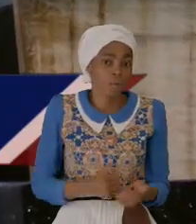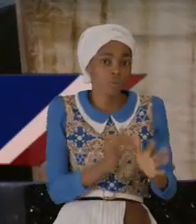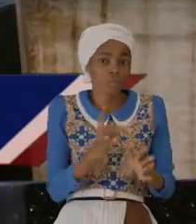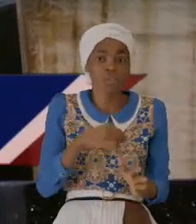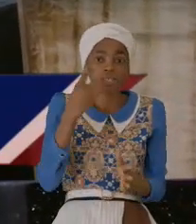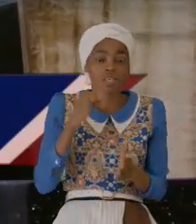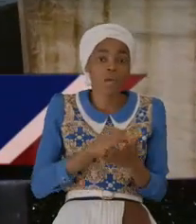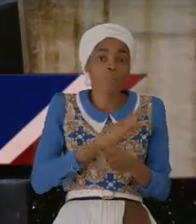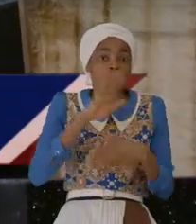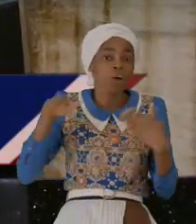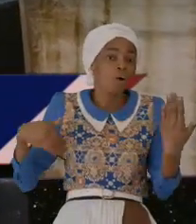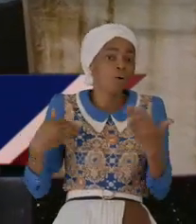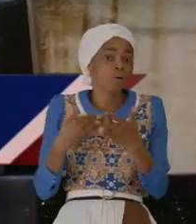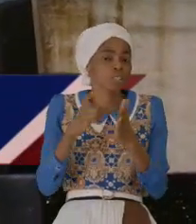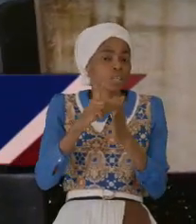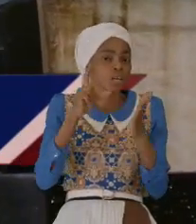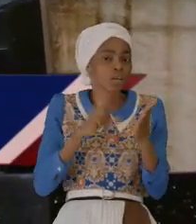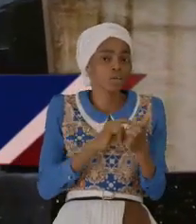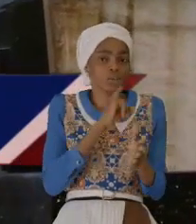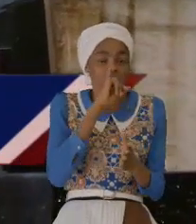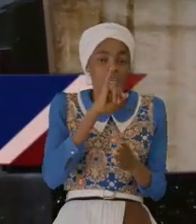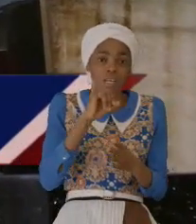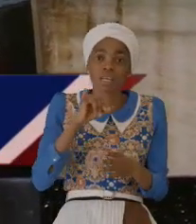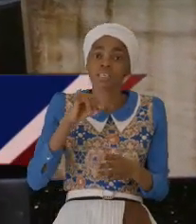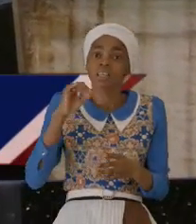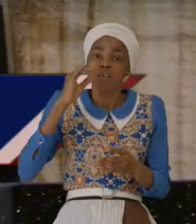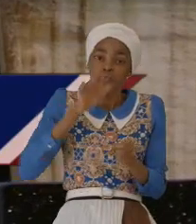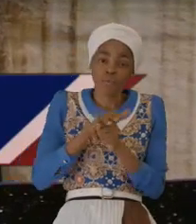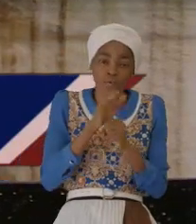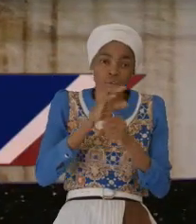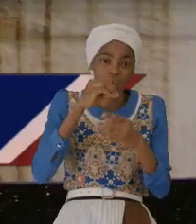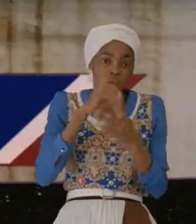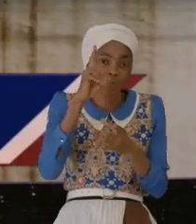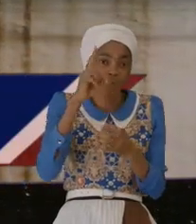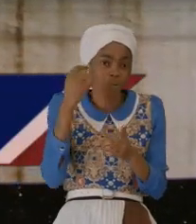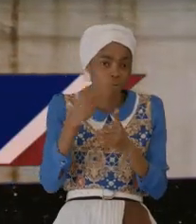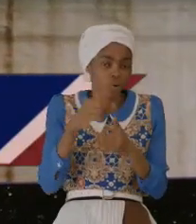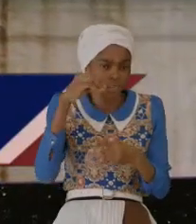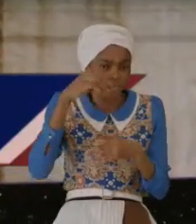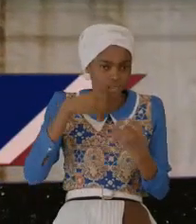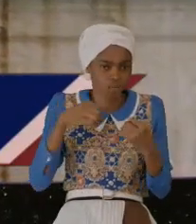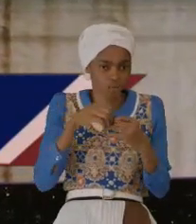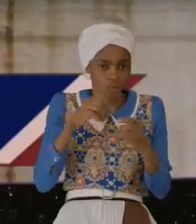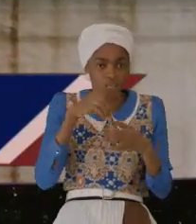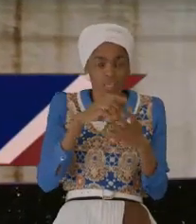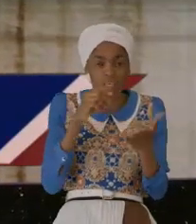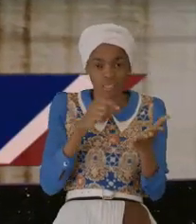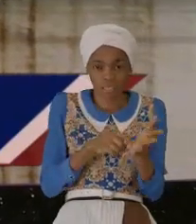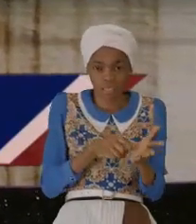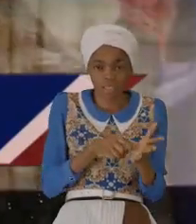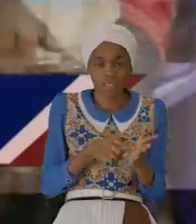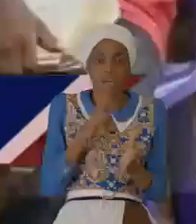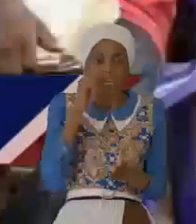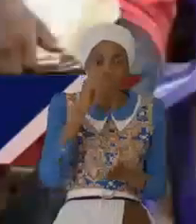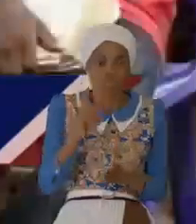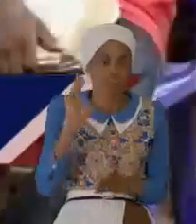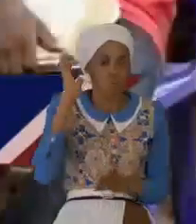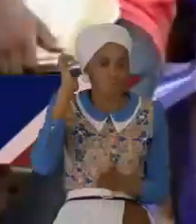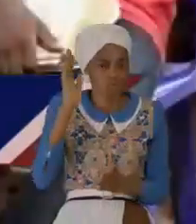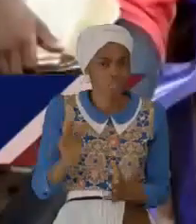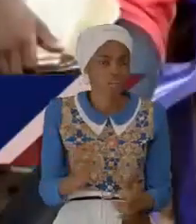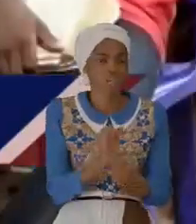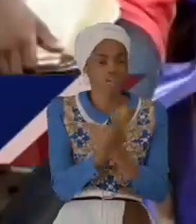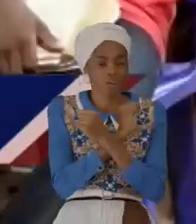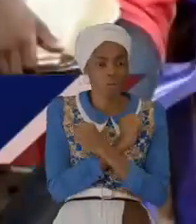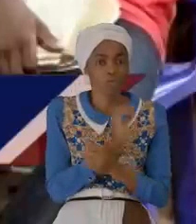is fulfilled in one word, even in this, thou shalt love thy